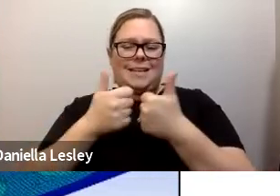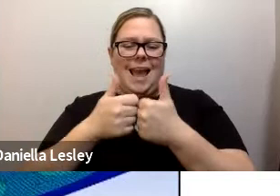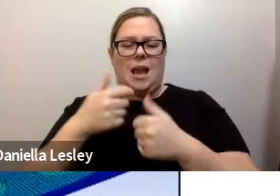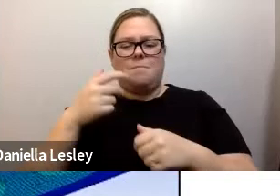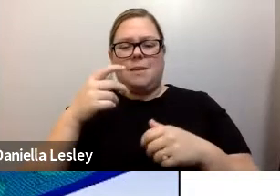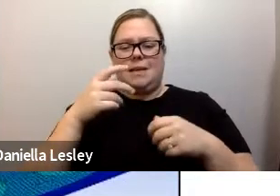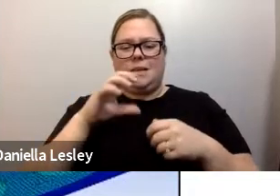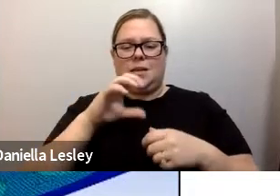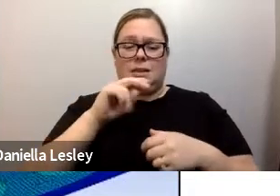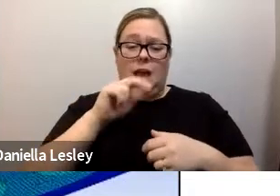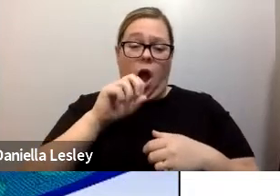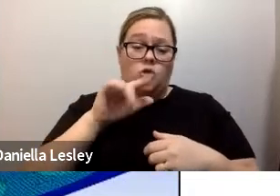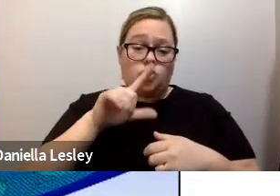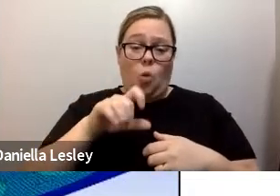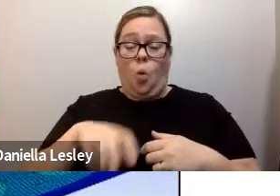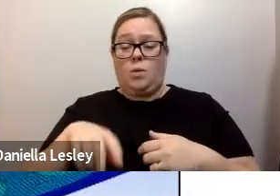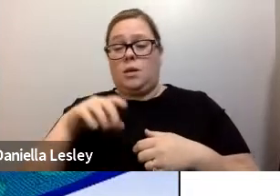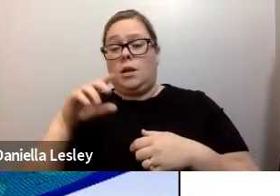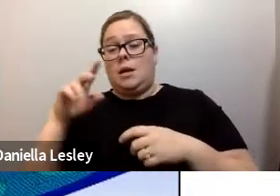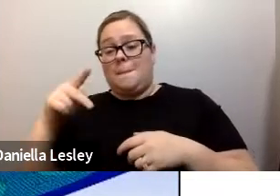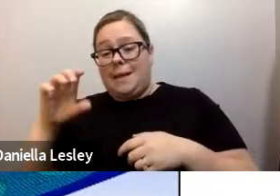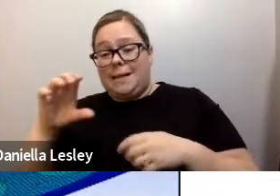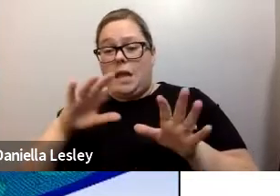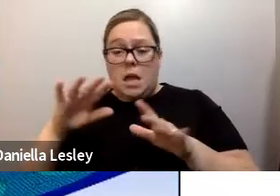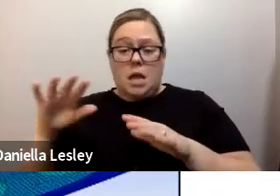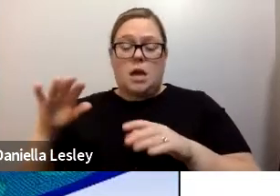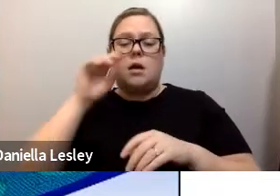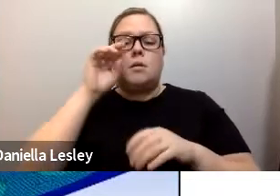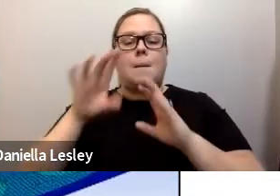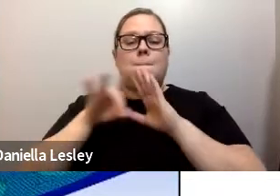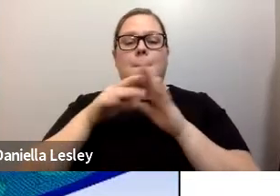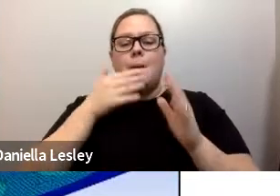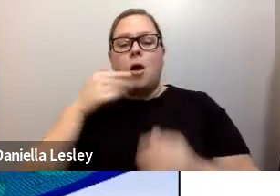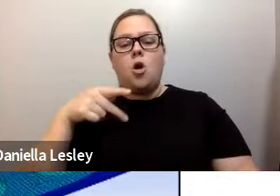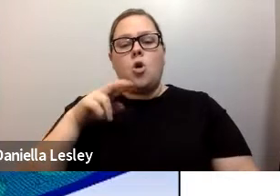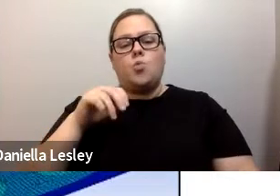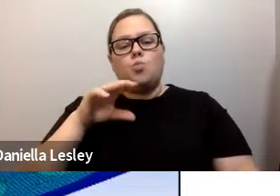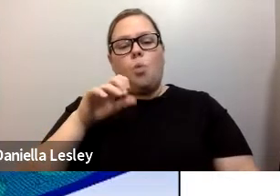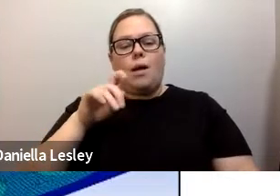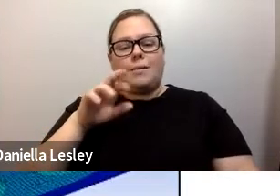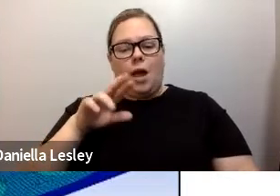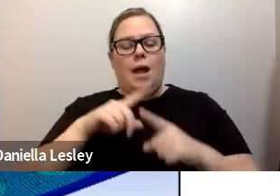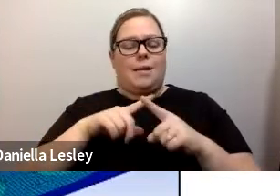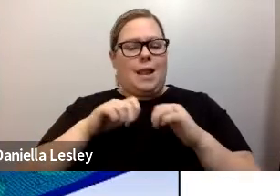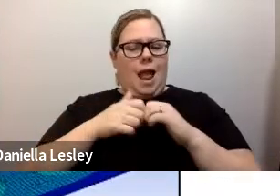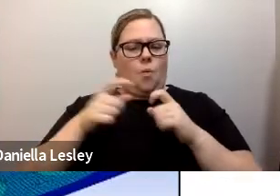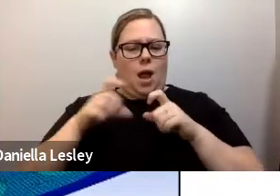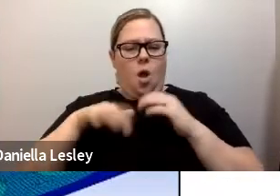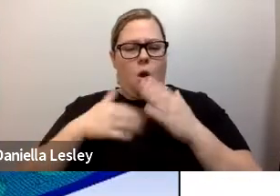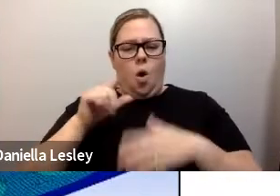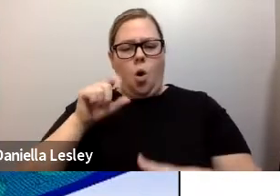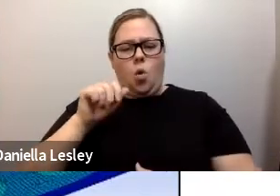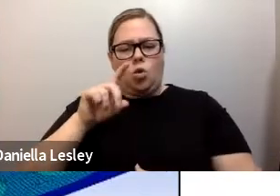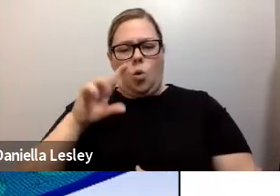or PCs. Pick out an embedded processor, and then how we're handling all the load cell measurements. Next